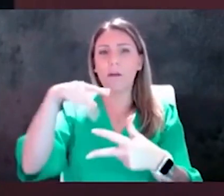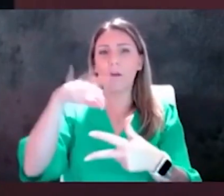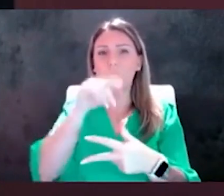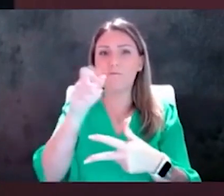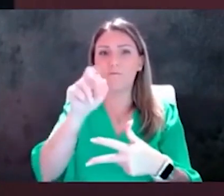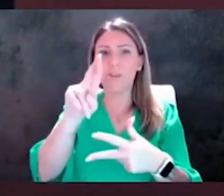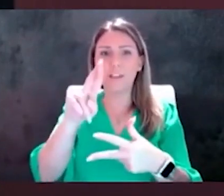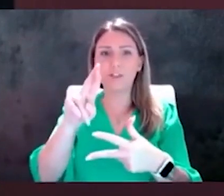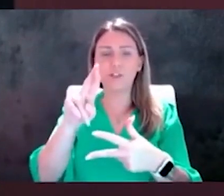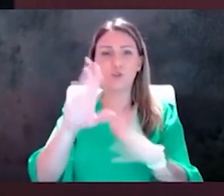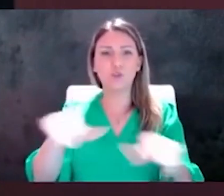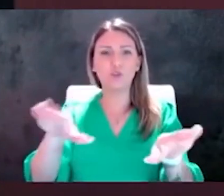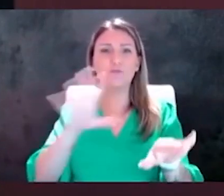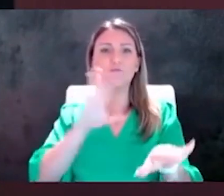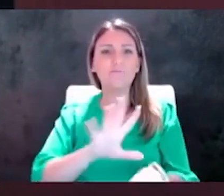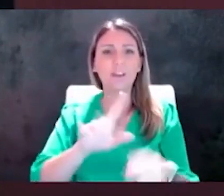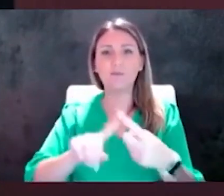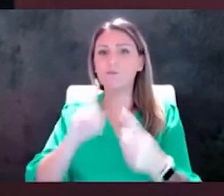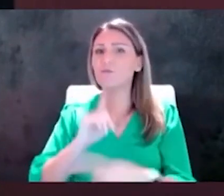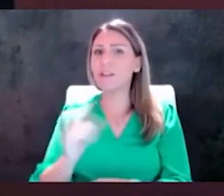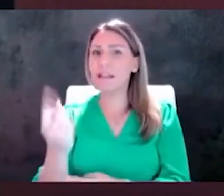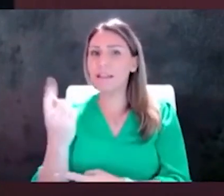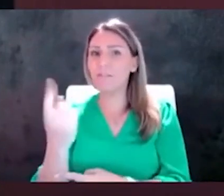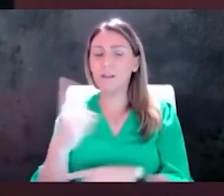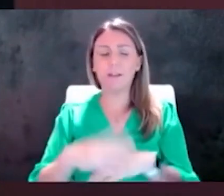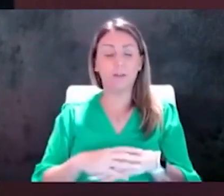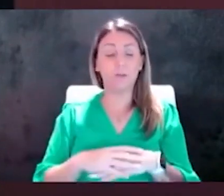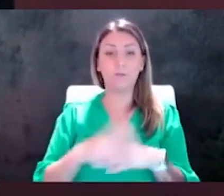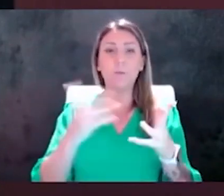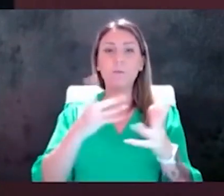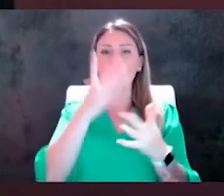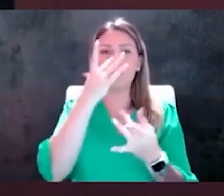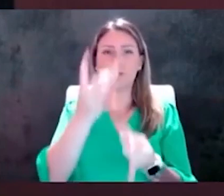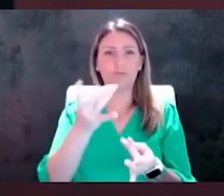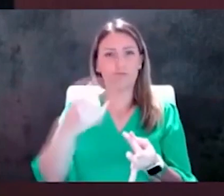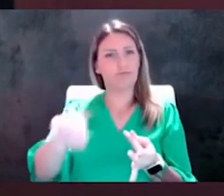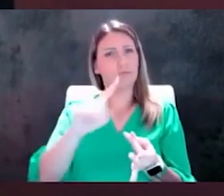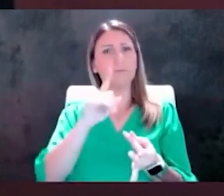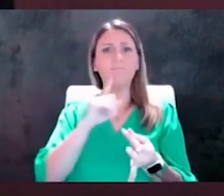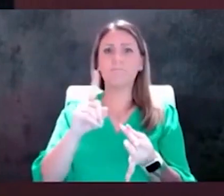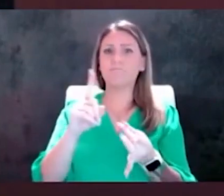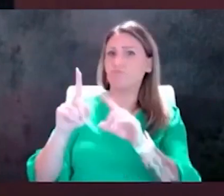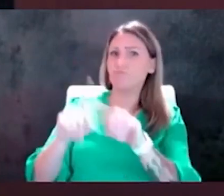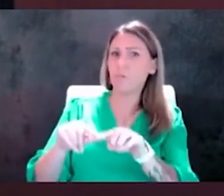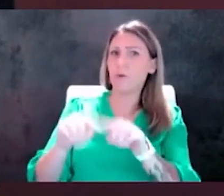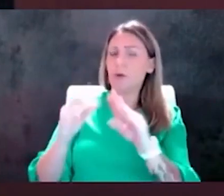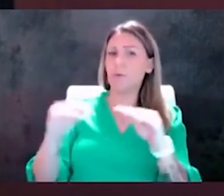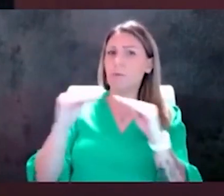11. And what struck me was interesting. They were really going to be leaning heavily on